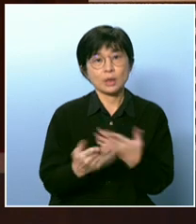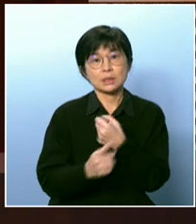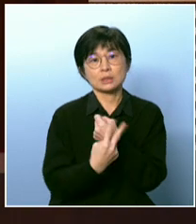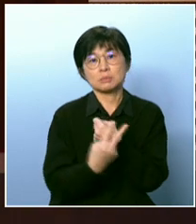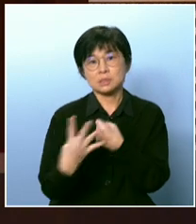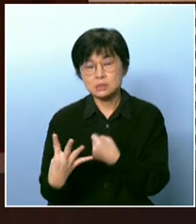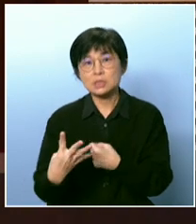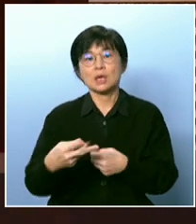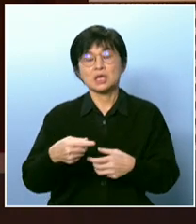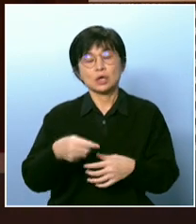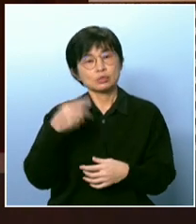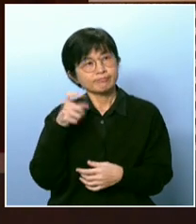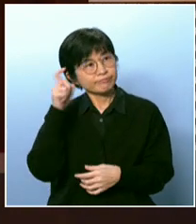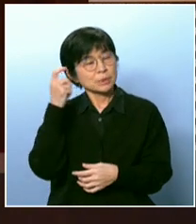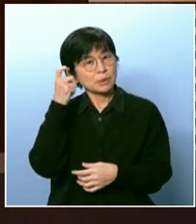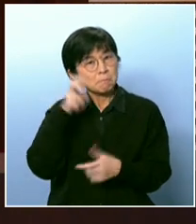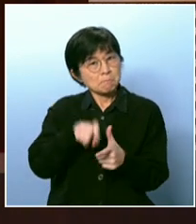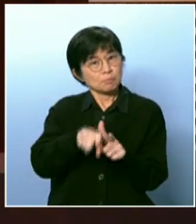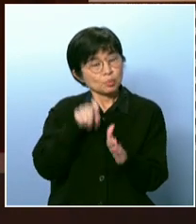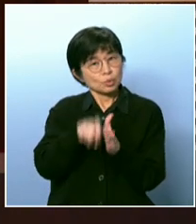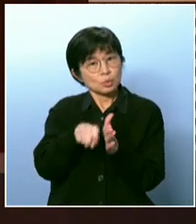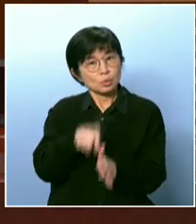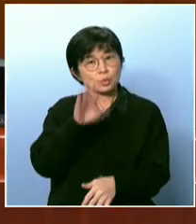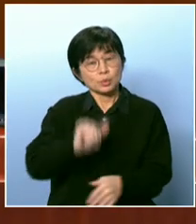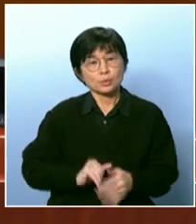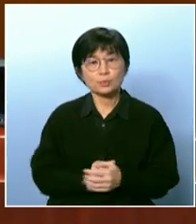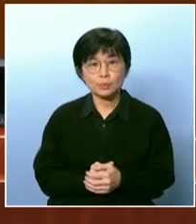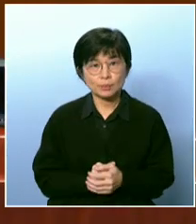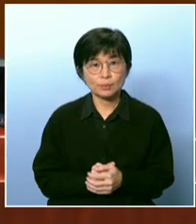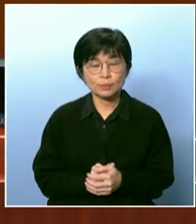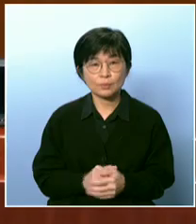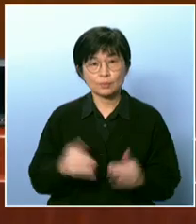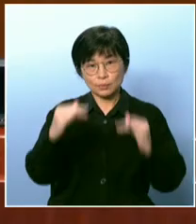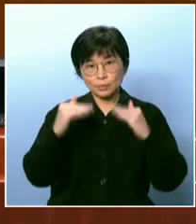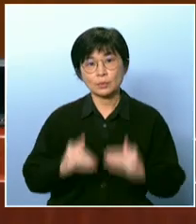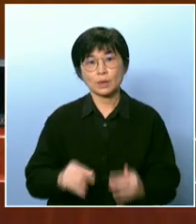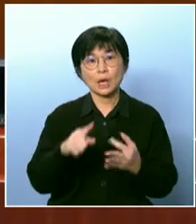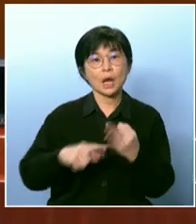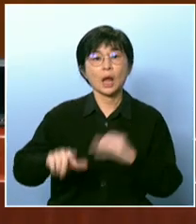children would use their savings starting from the 19th or even the 24th month.